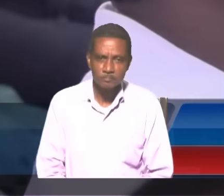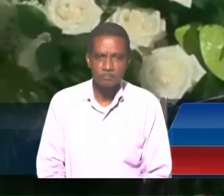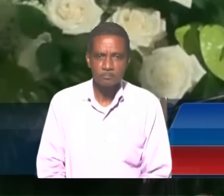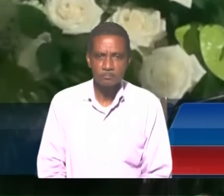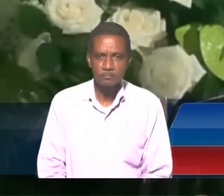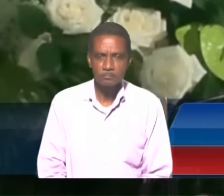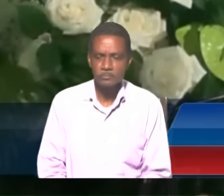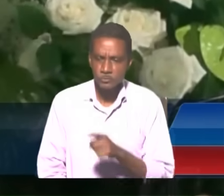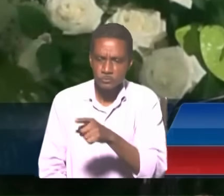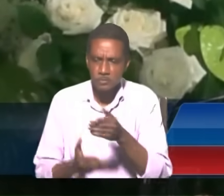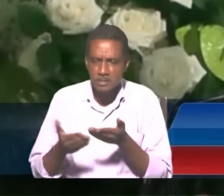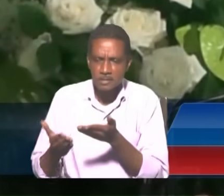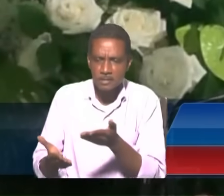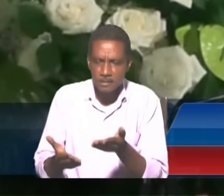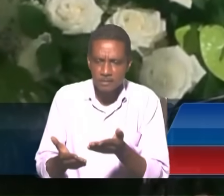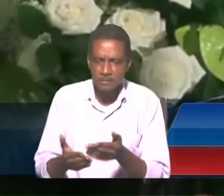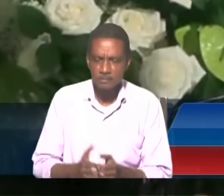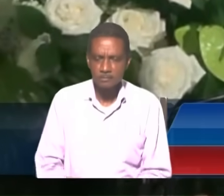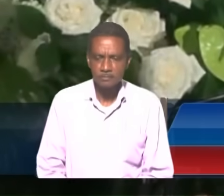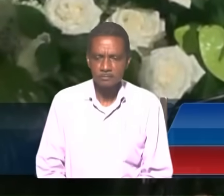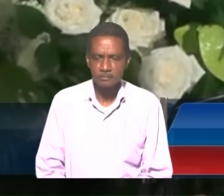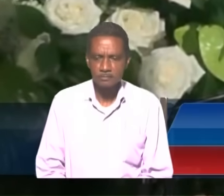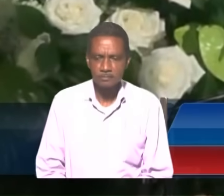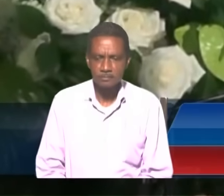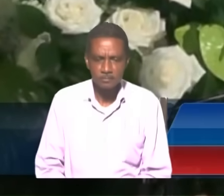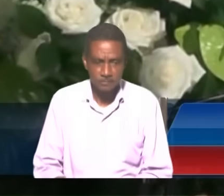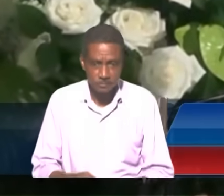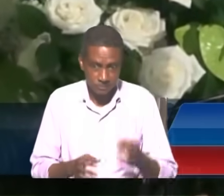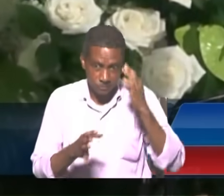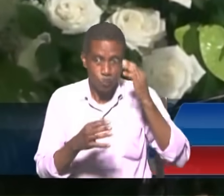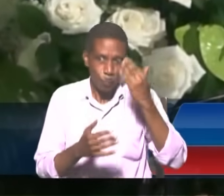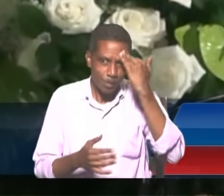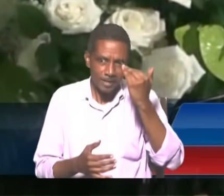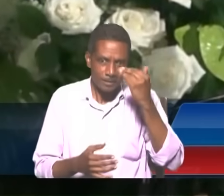And you are here today because a decision was taken